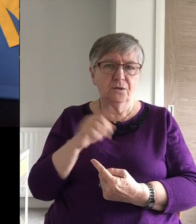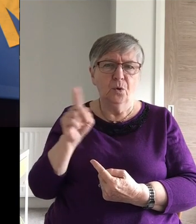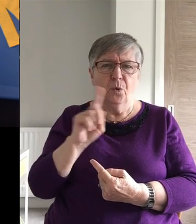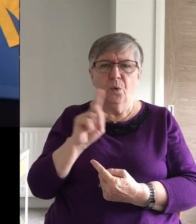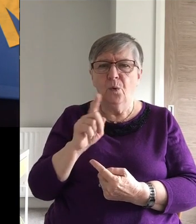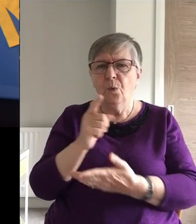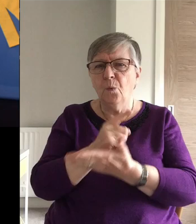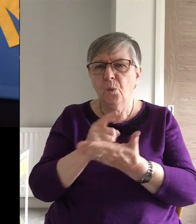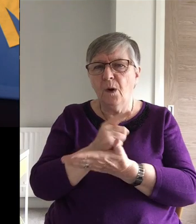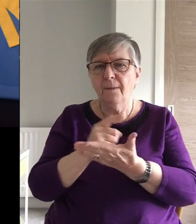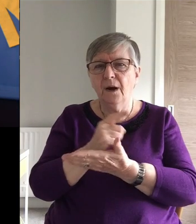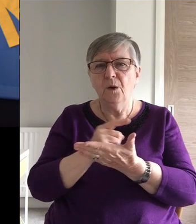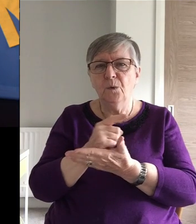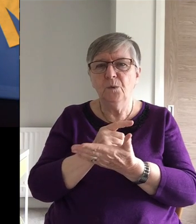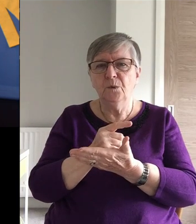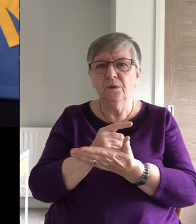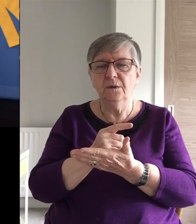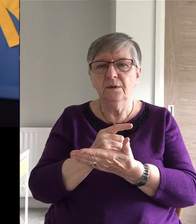But what about,